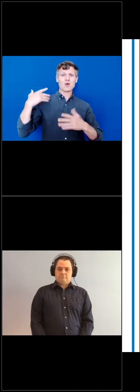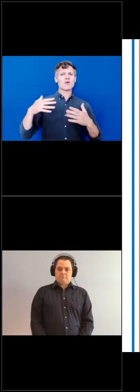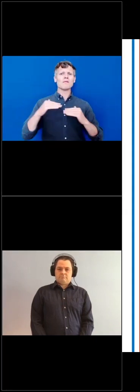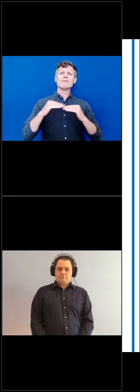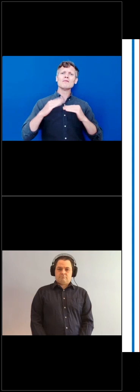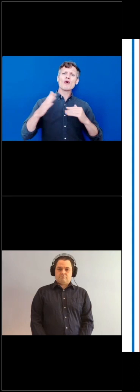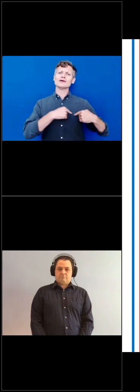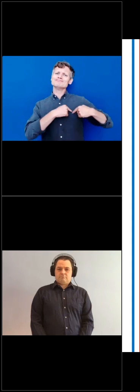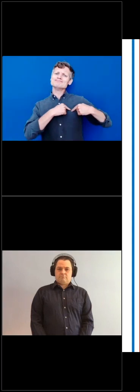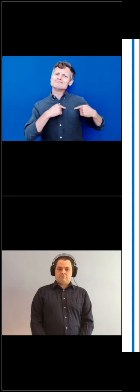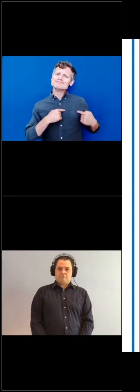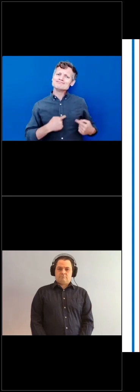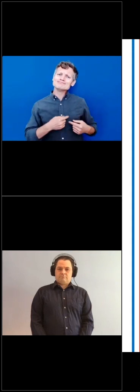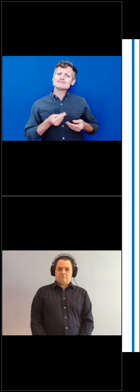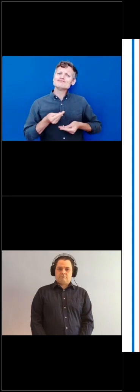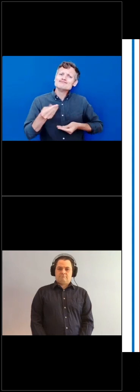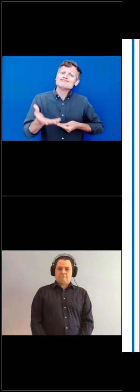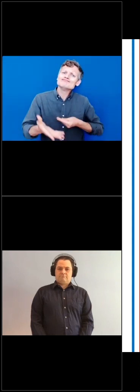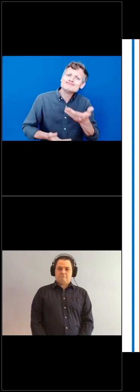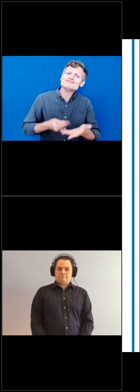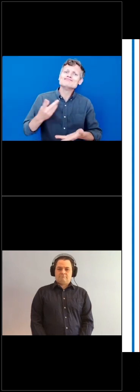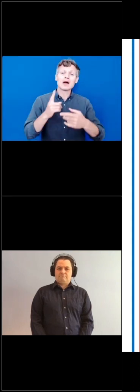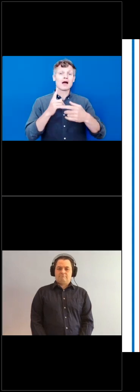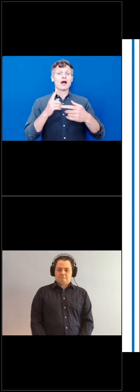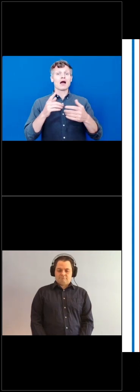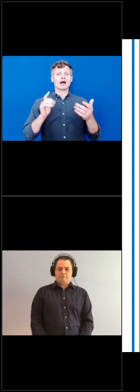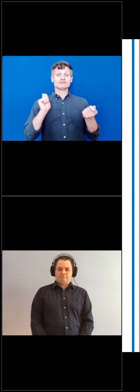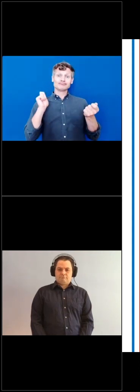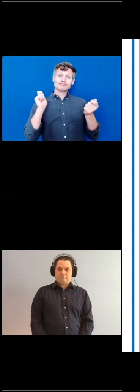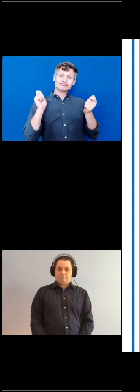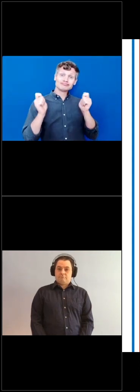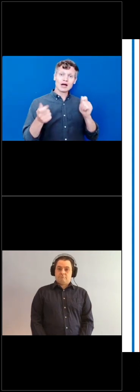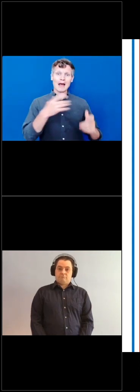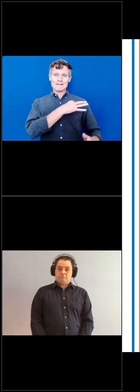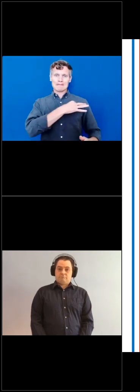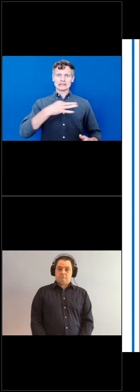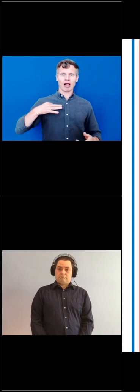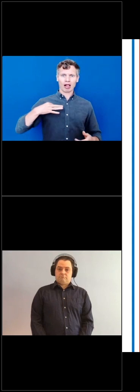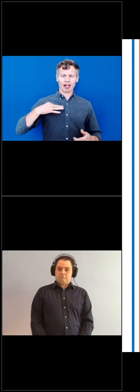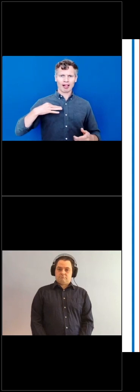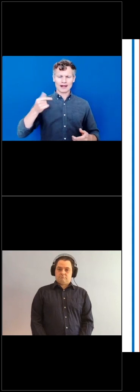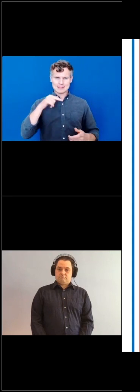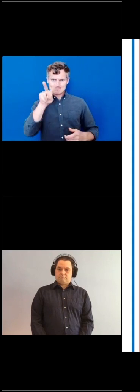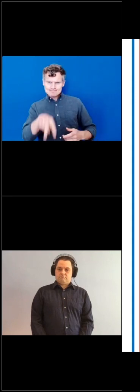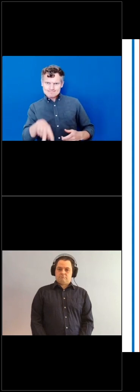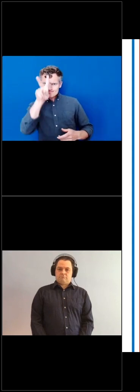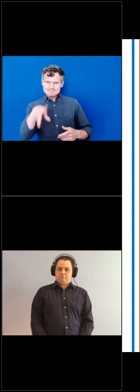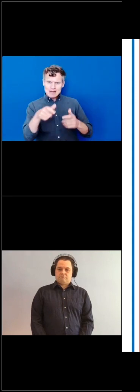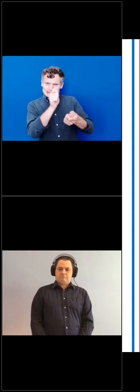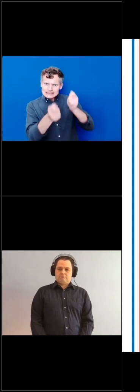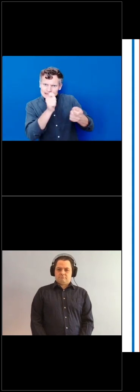from charity to medical model, and now to the right-based approach, whereby we are able to understand persons'